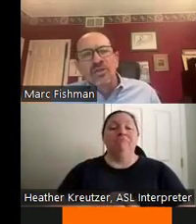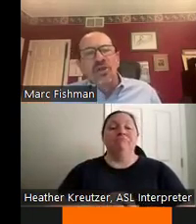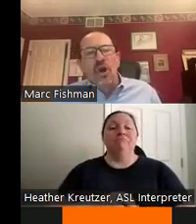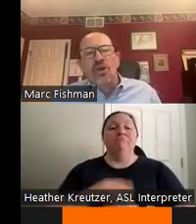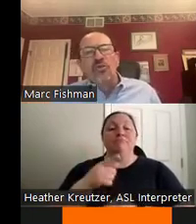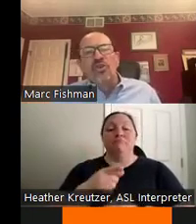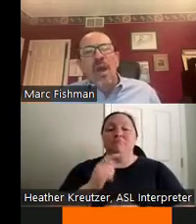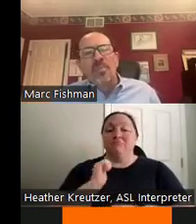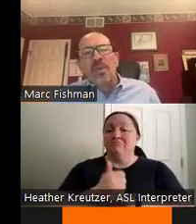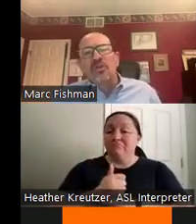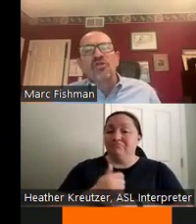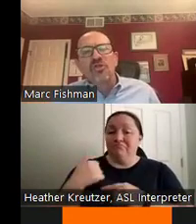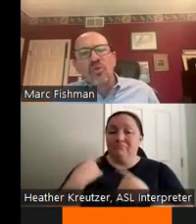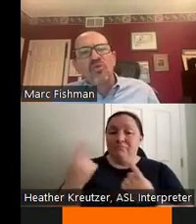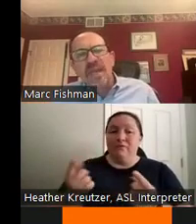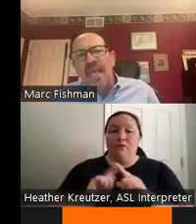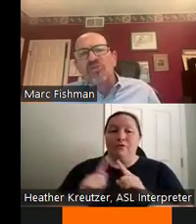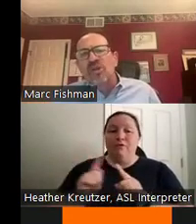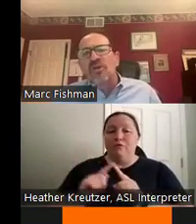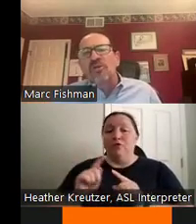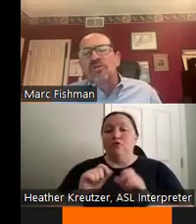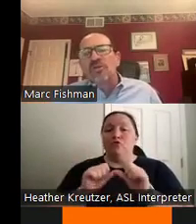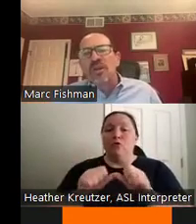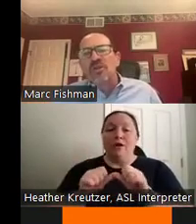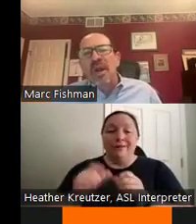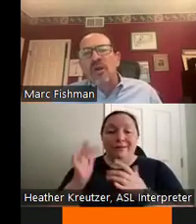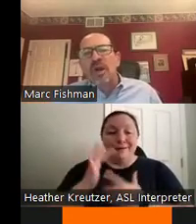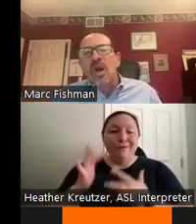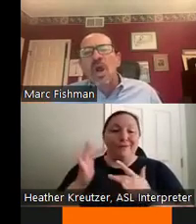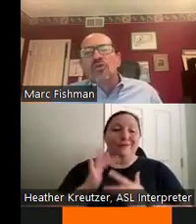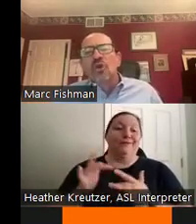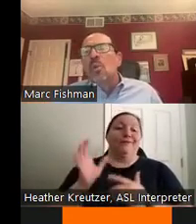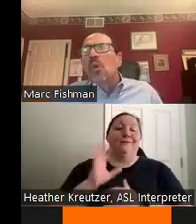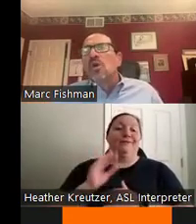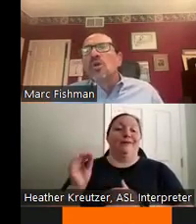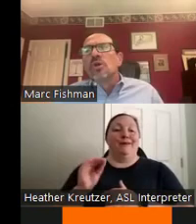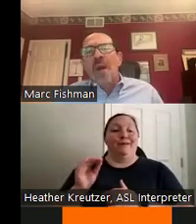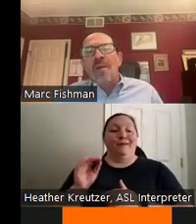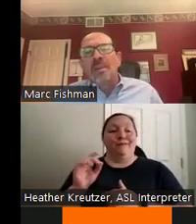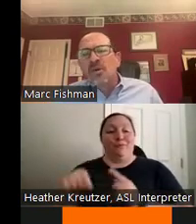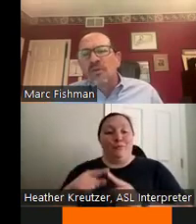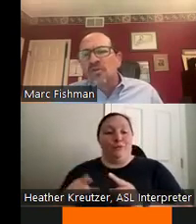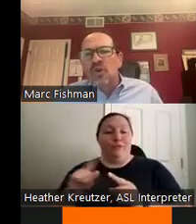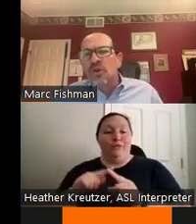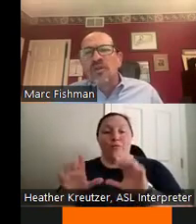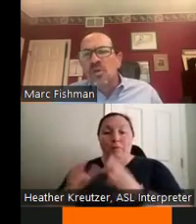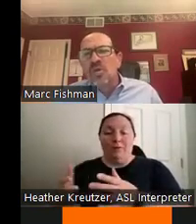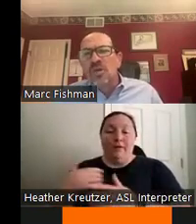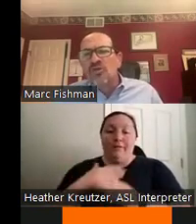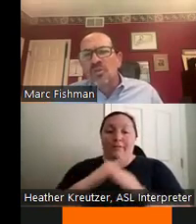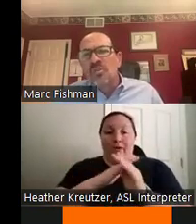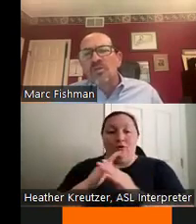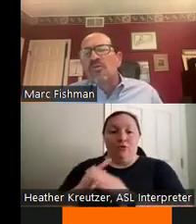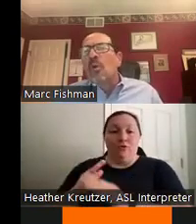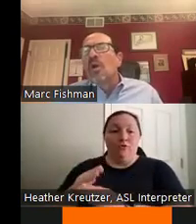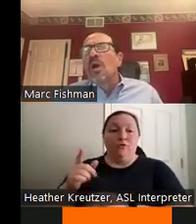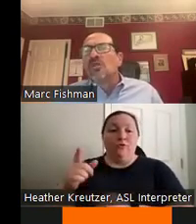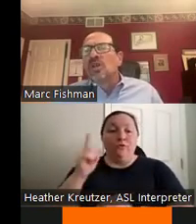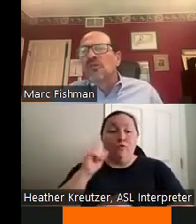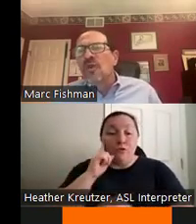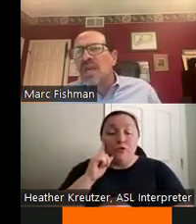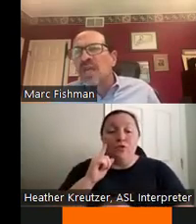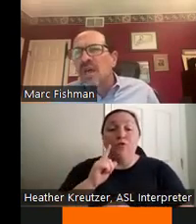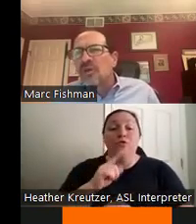chronic illnesses in hard to reach populations in which medication adherence is a major barrier. So you've probably heard of assertive community treatment